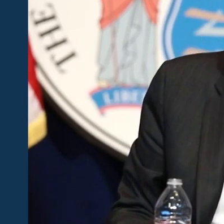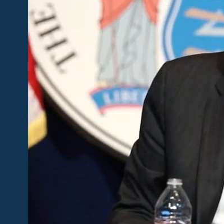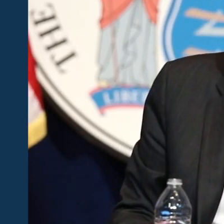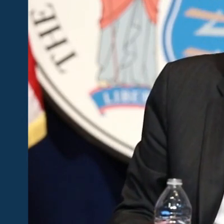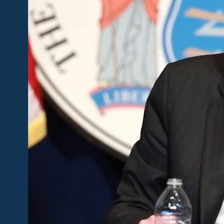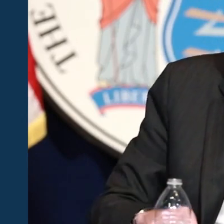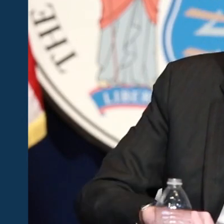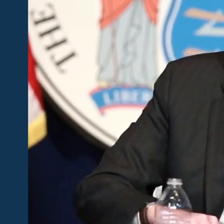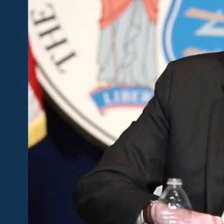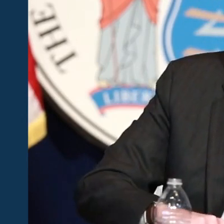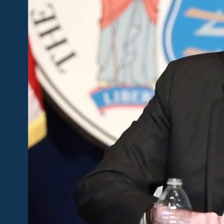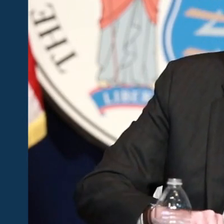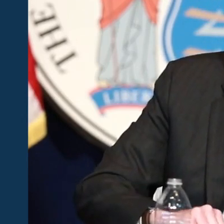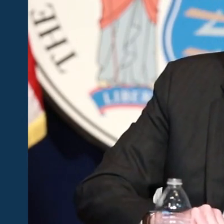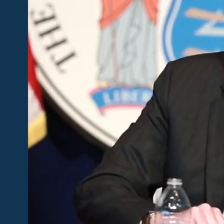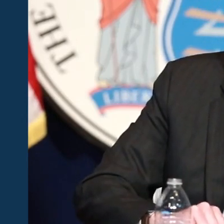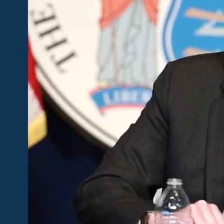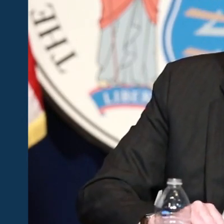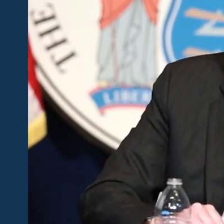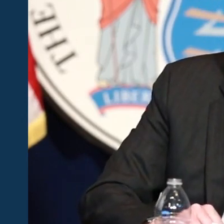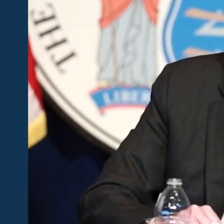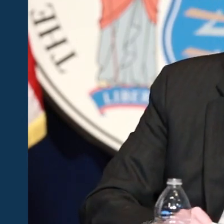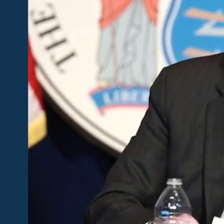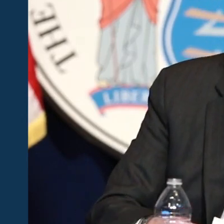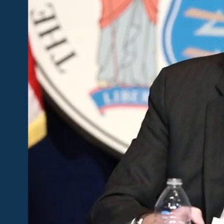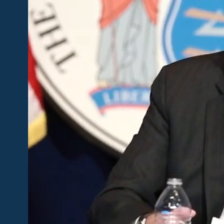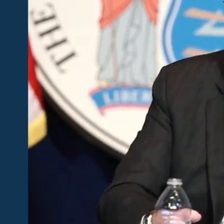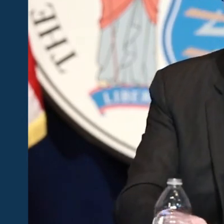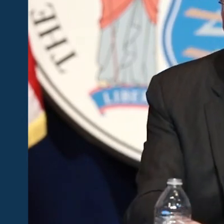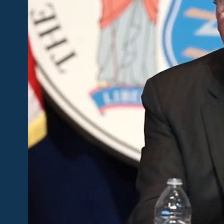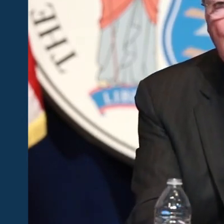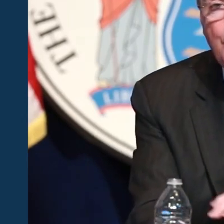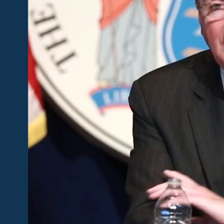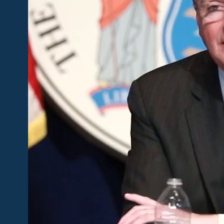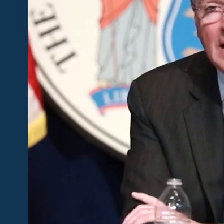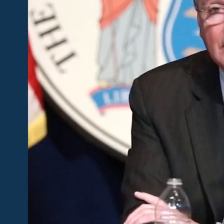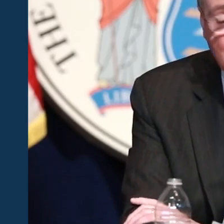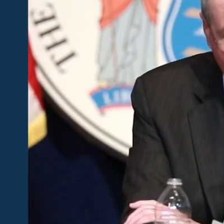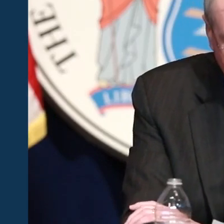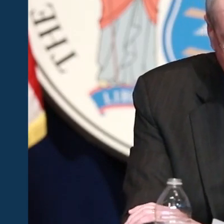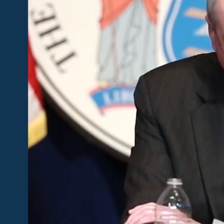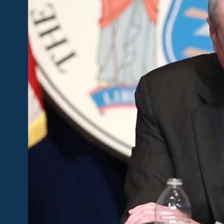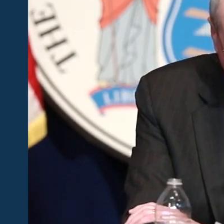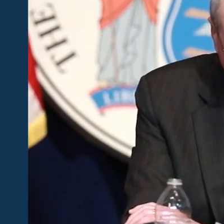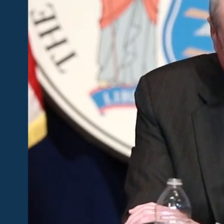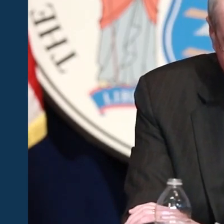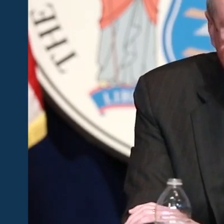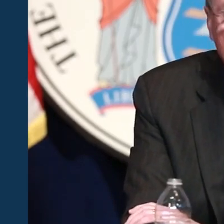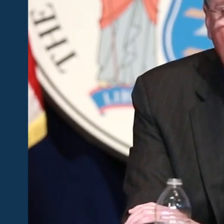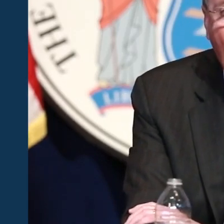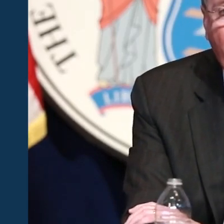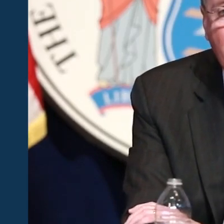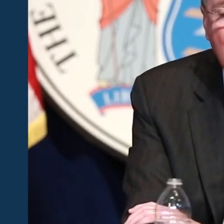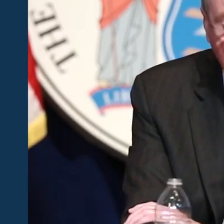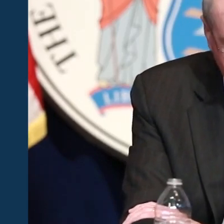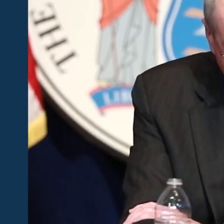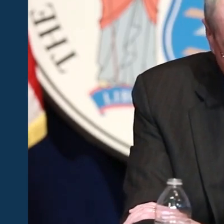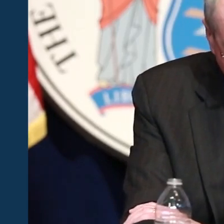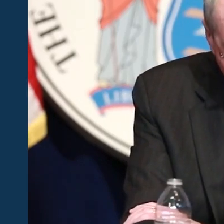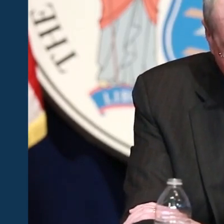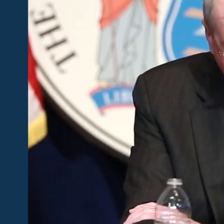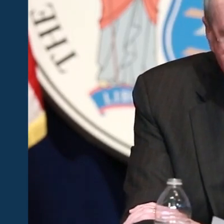to Judy, I'd like to note the passing of a true leader in our state, not, and I repeat, not of COVID-related causes, but